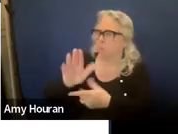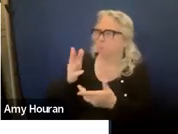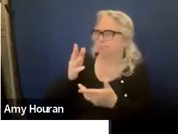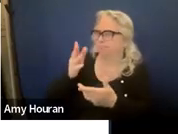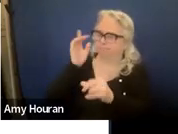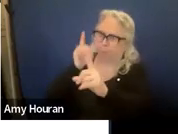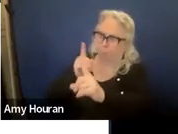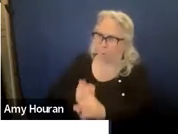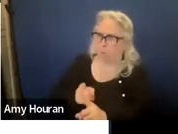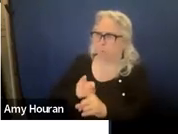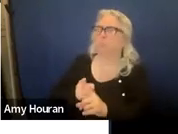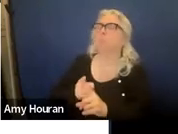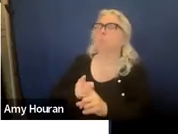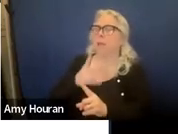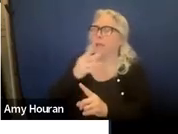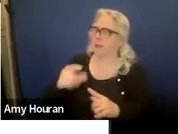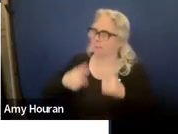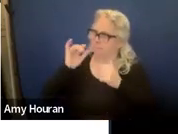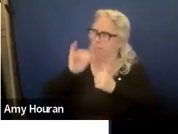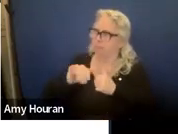or meaningful life?